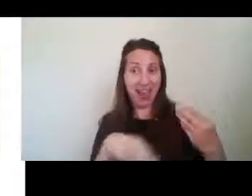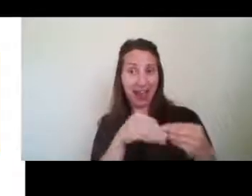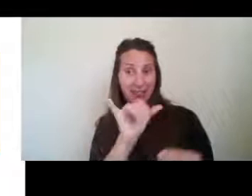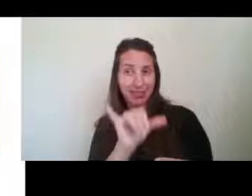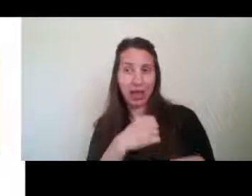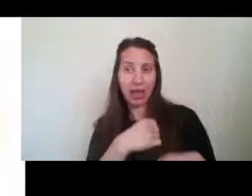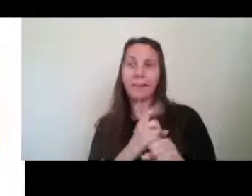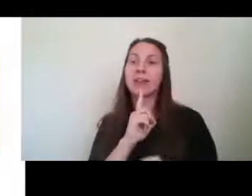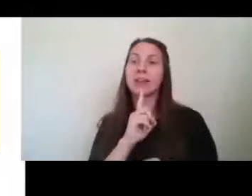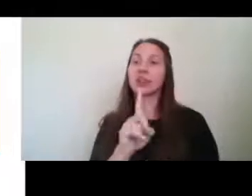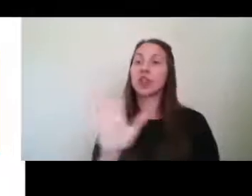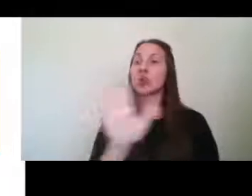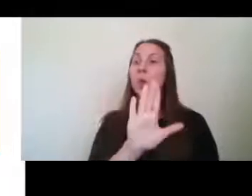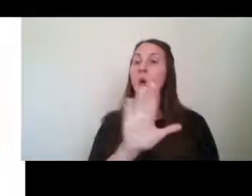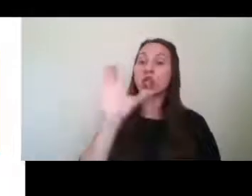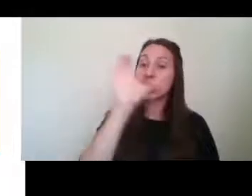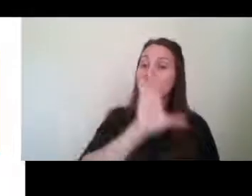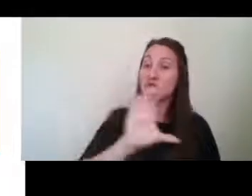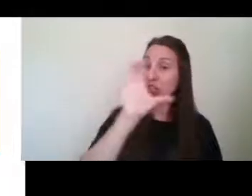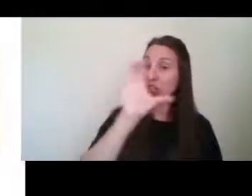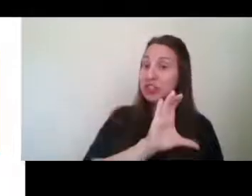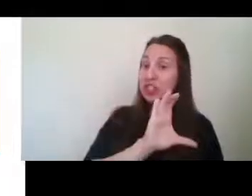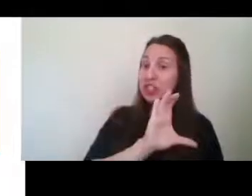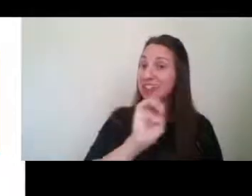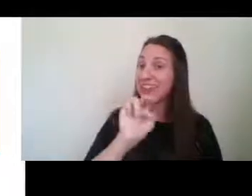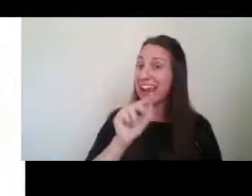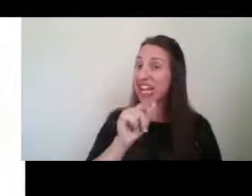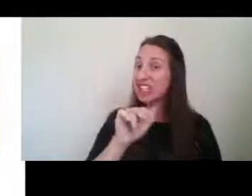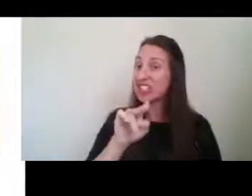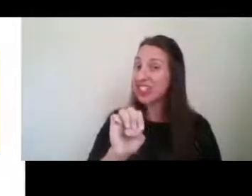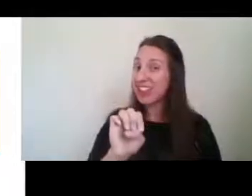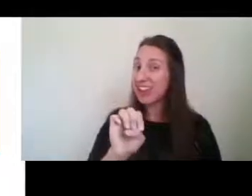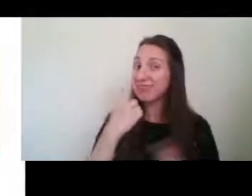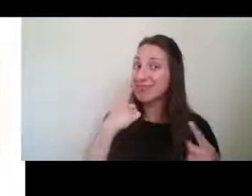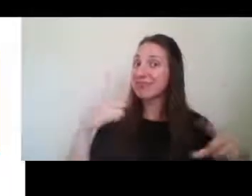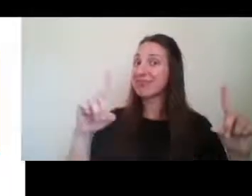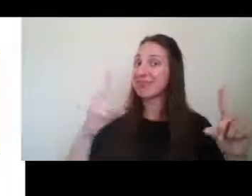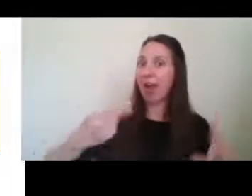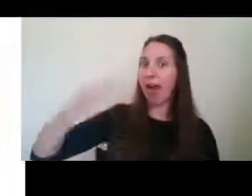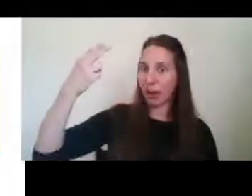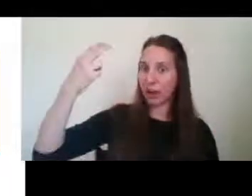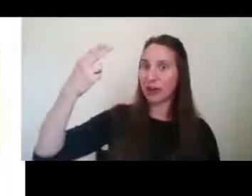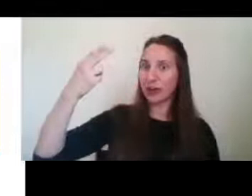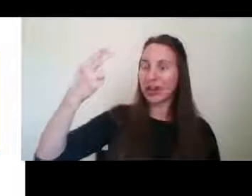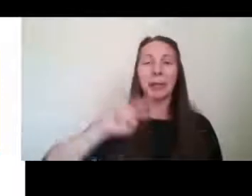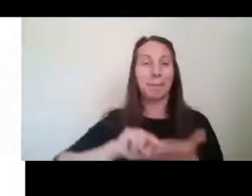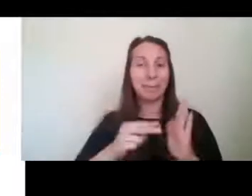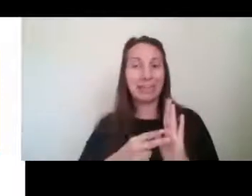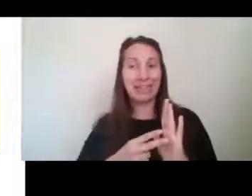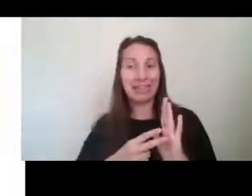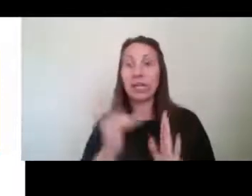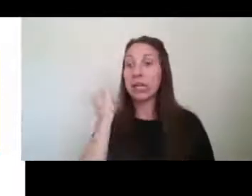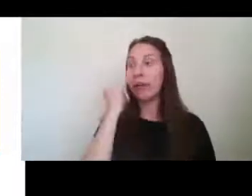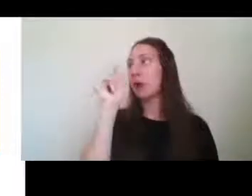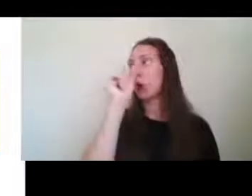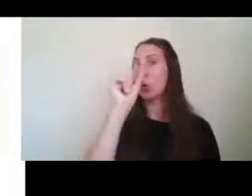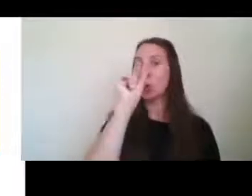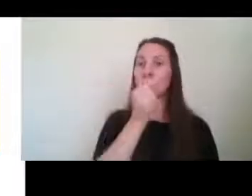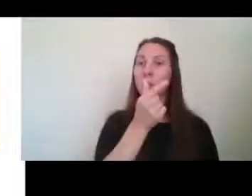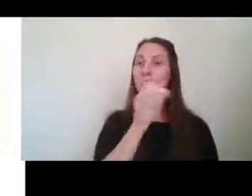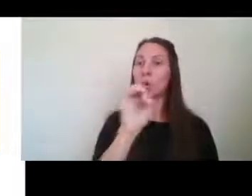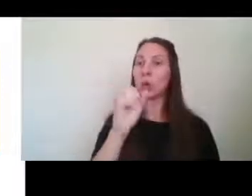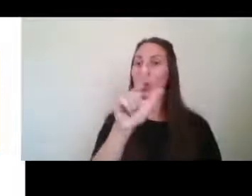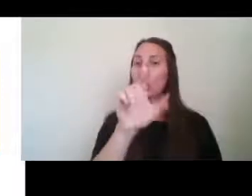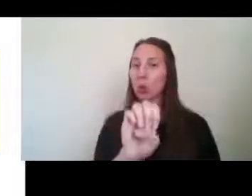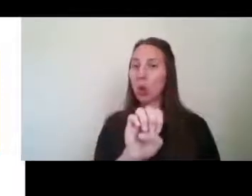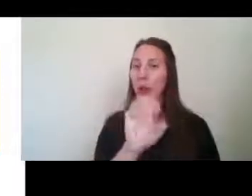search engine optimization higher. So you're more likely to come up in Google searches and Yahoo